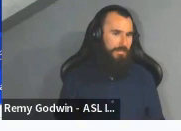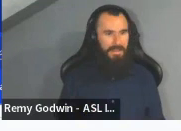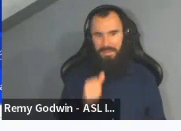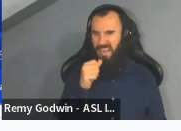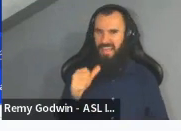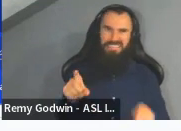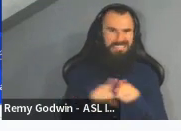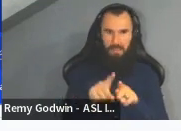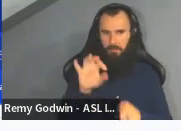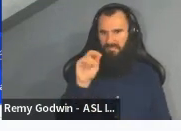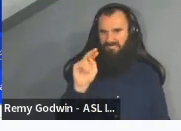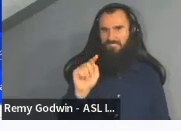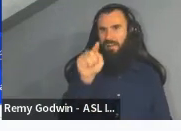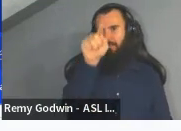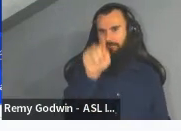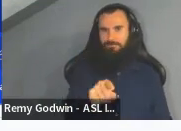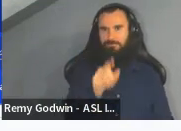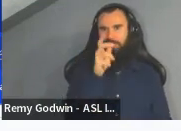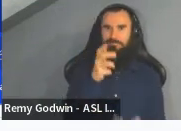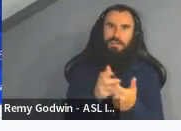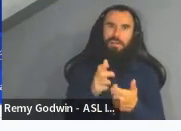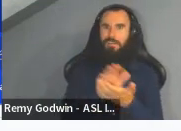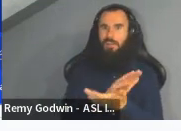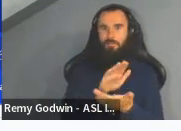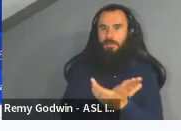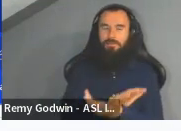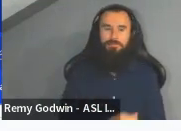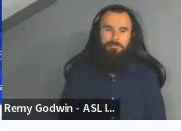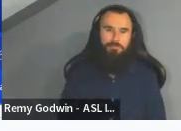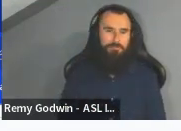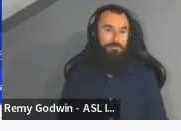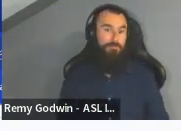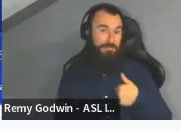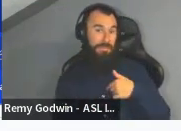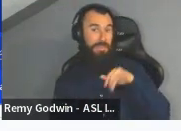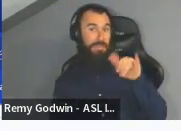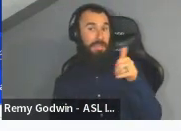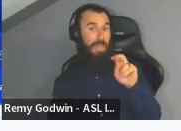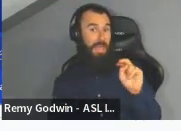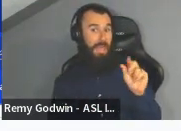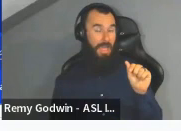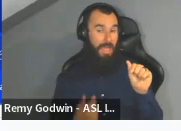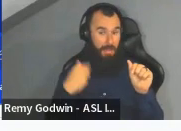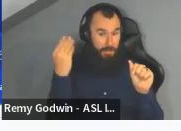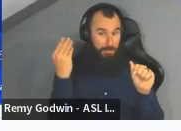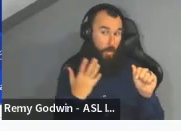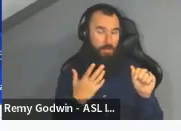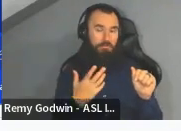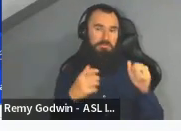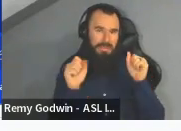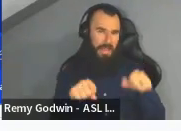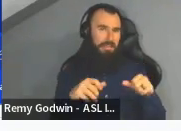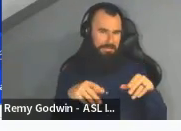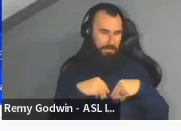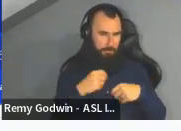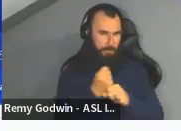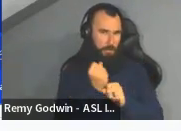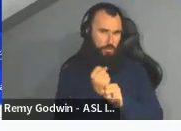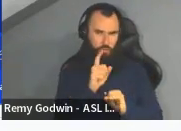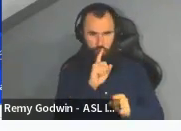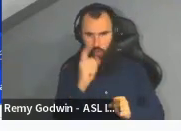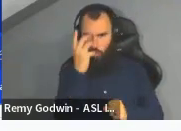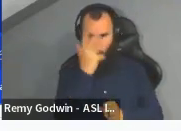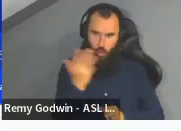same font that the document is in. This is Yana. I've been told that is acceptable as long as it looks